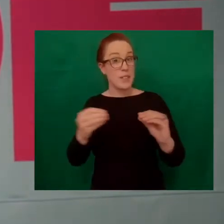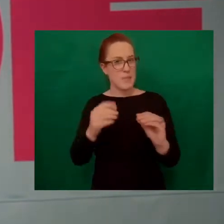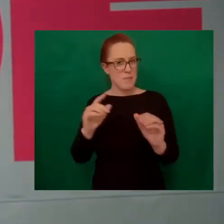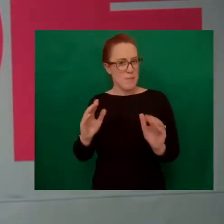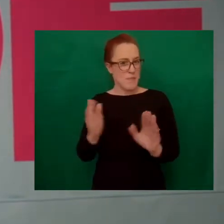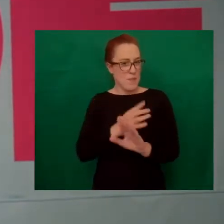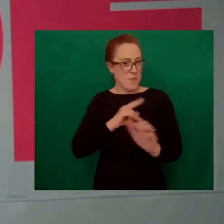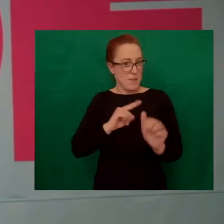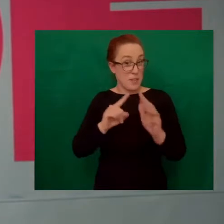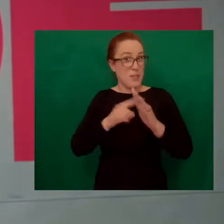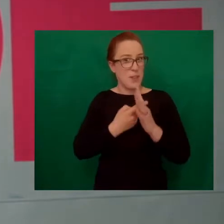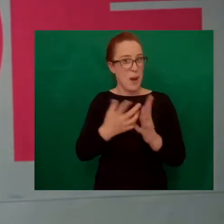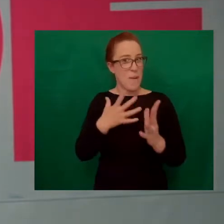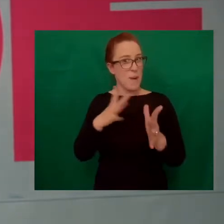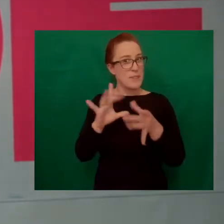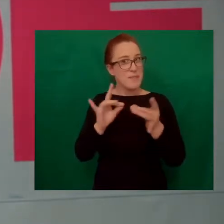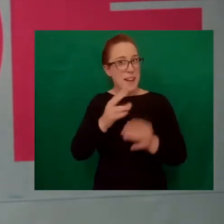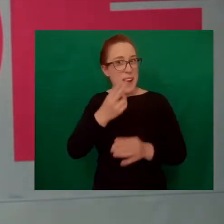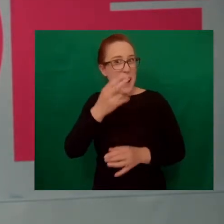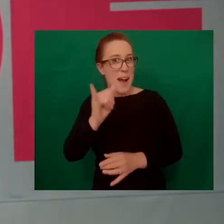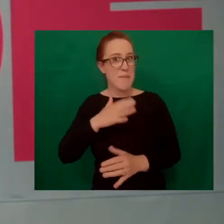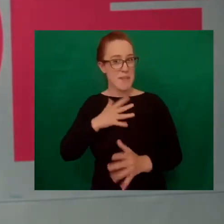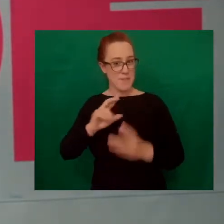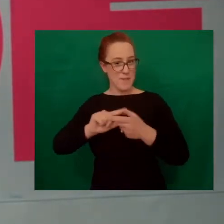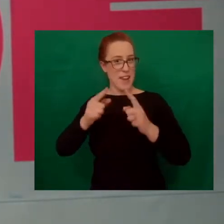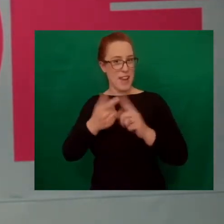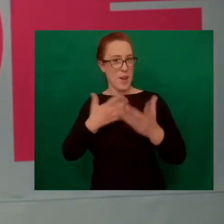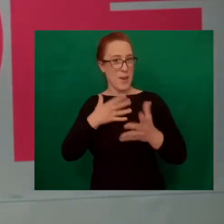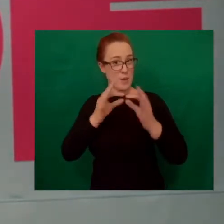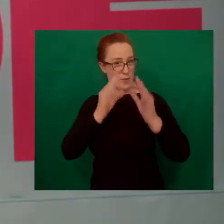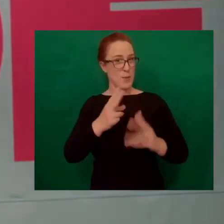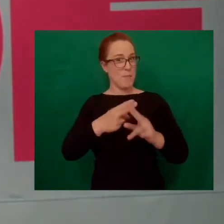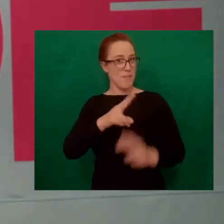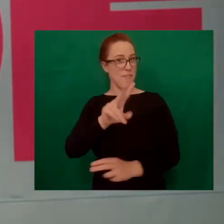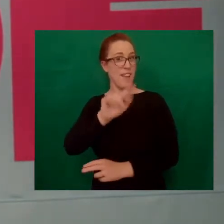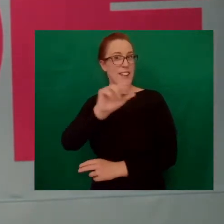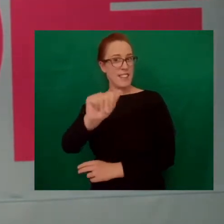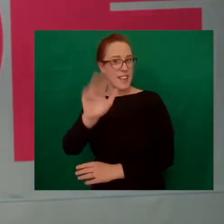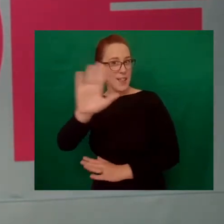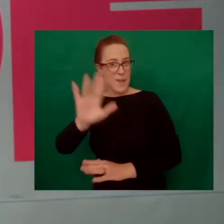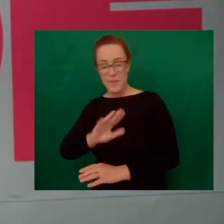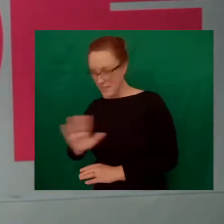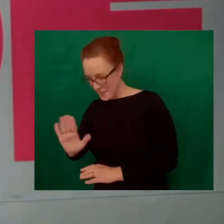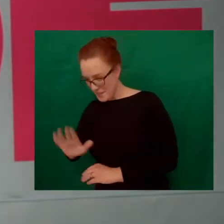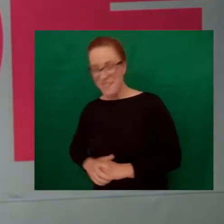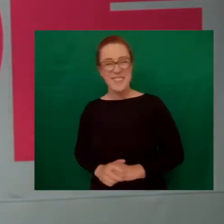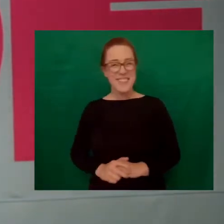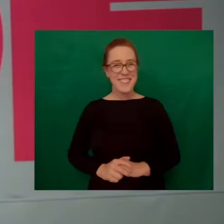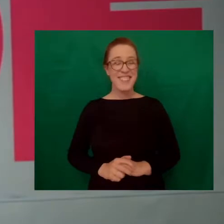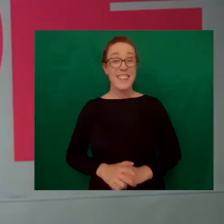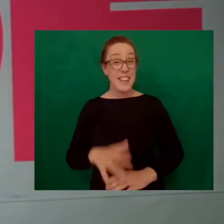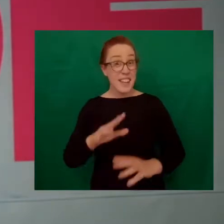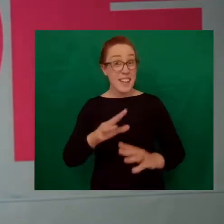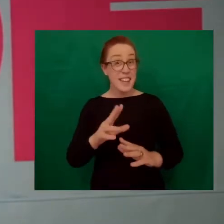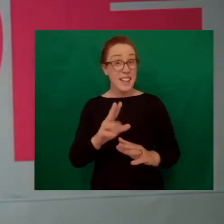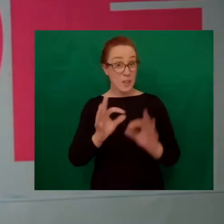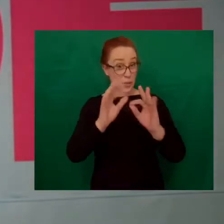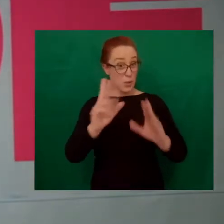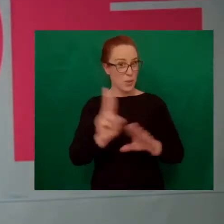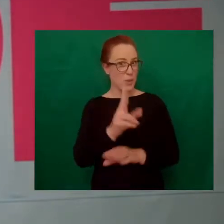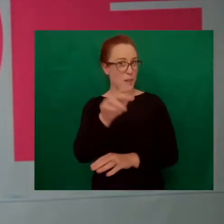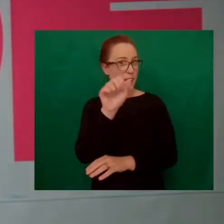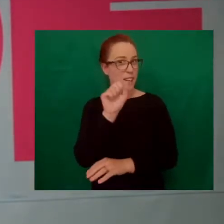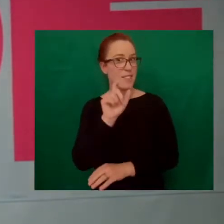I just want to say hi to my friend here. This is Vanessa. Everyone say hi, Vanessa. Vanessa is using American